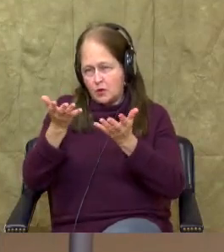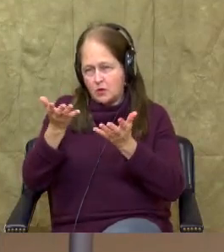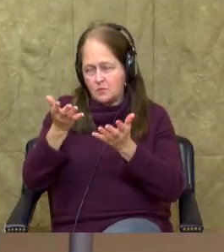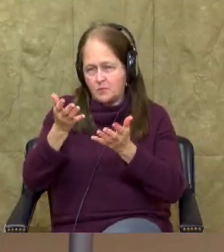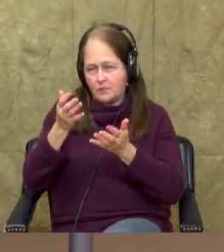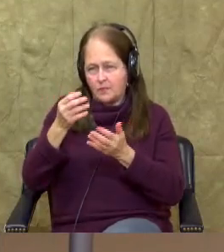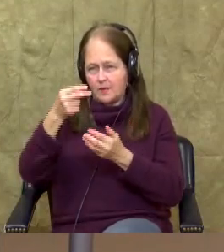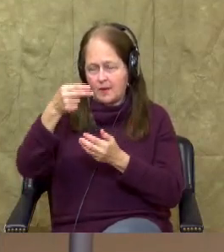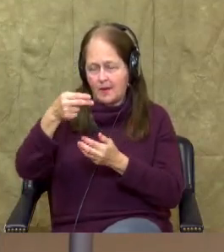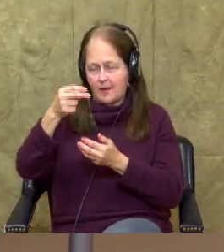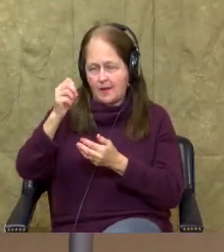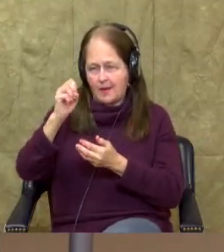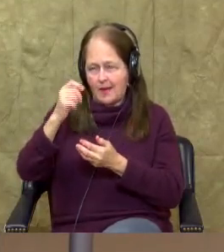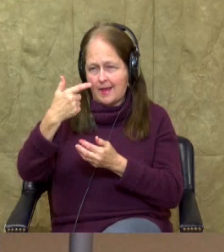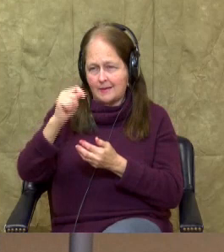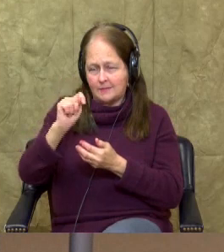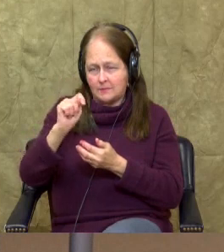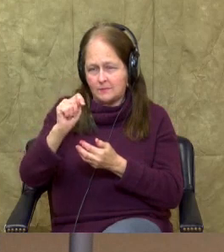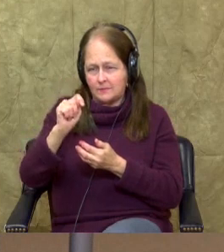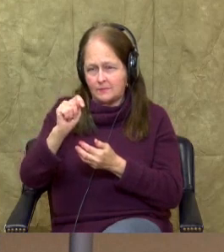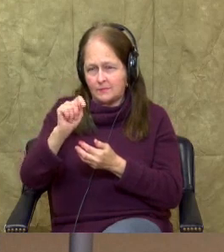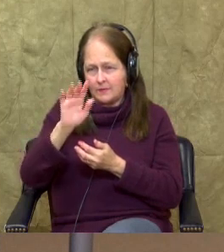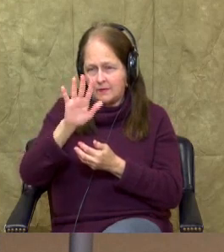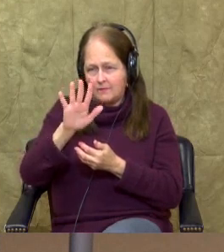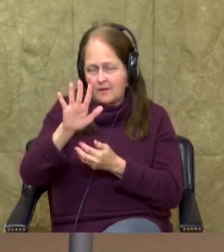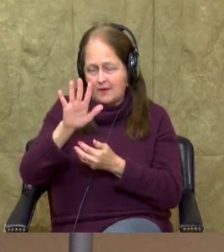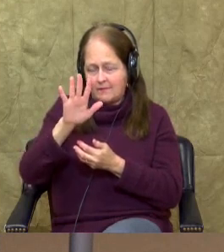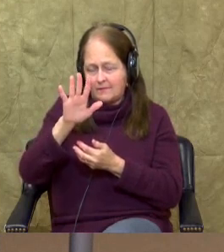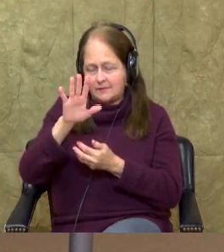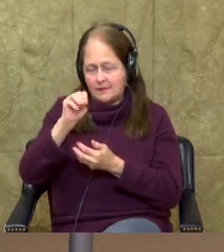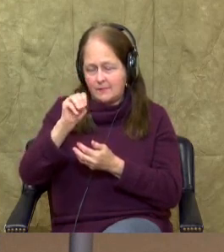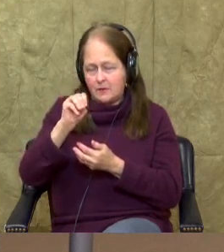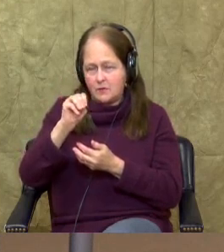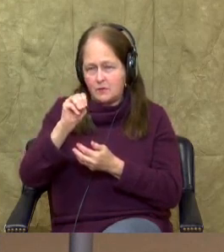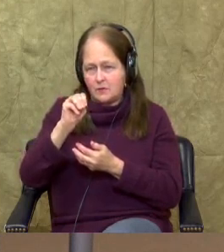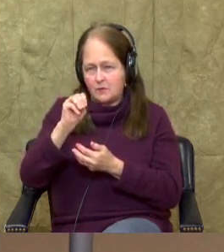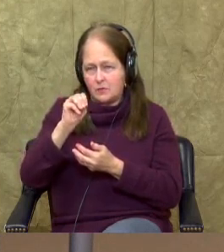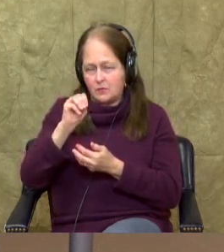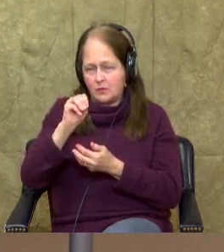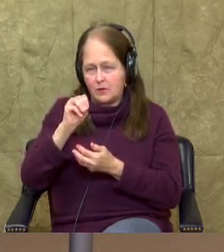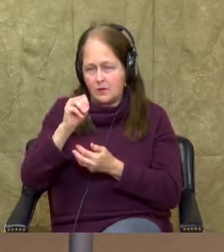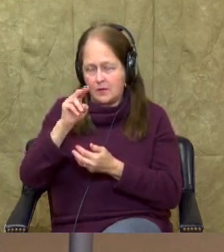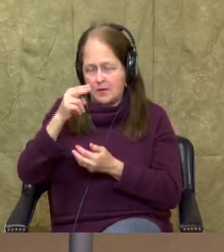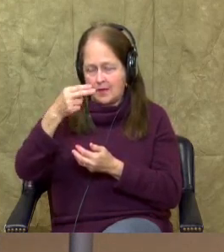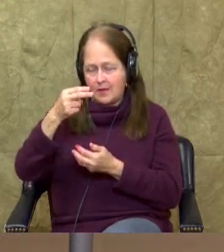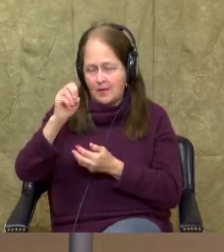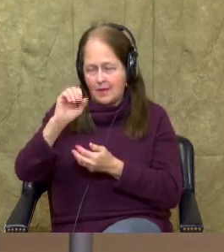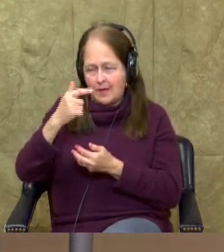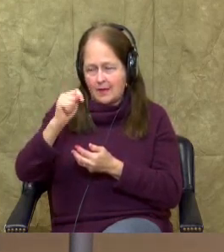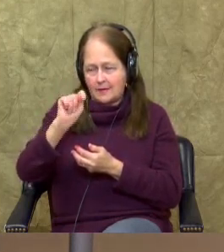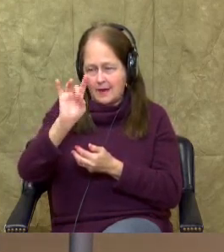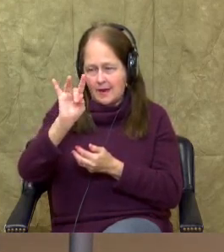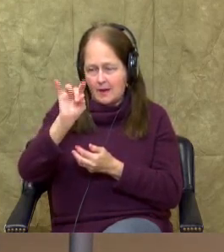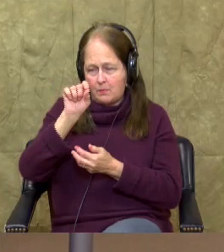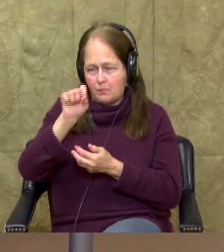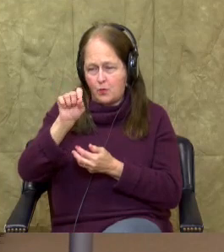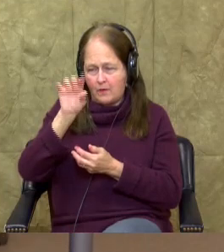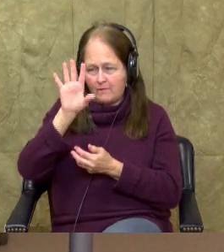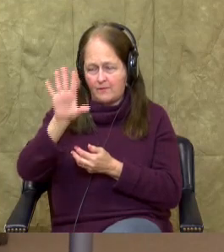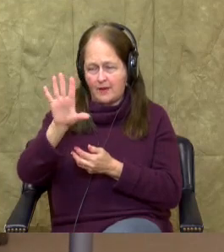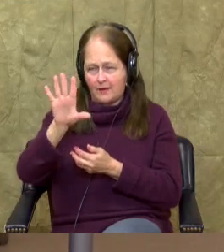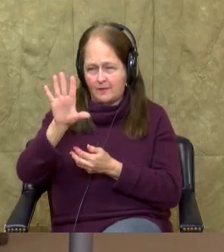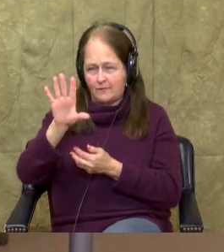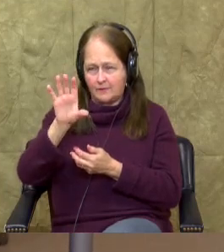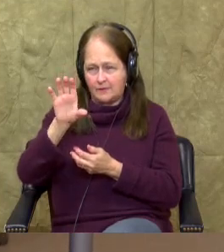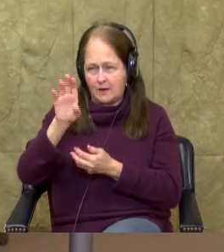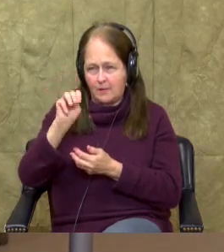height is. I know the 5 centimeters because this is a shorter line, okay? So the height is 18.5